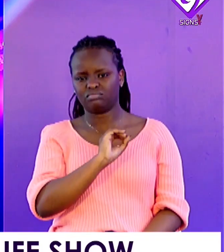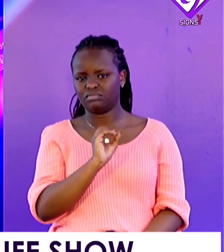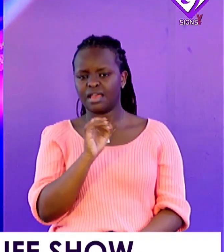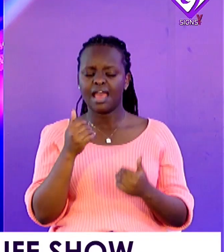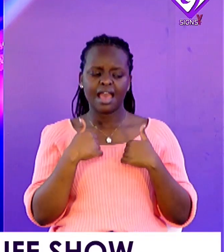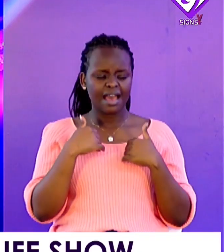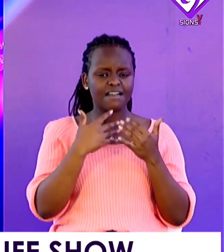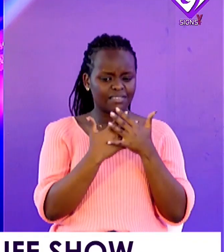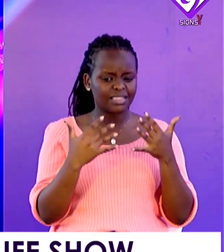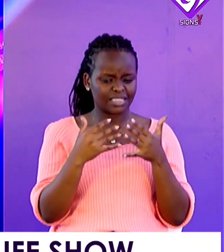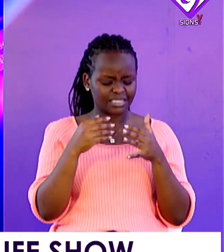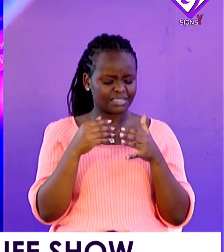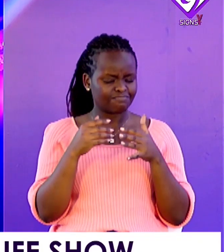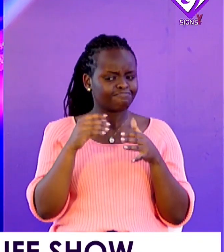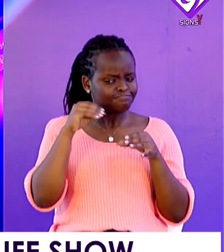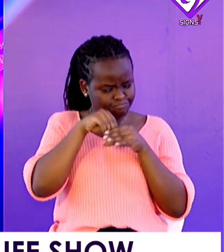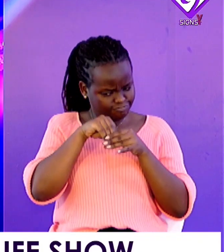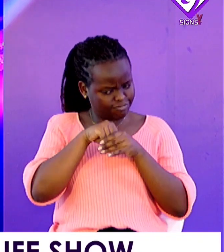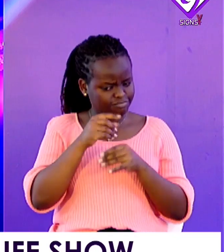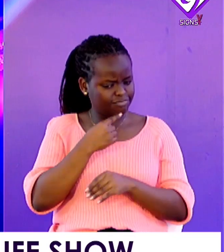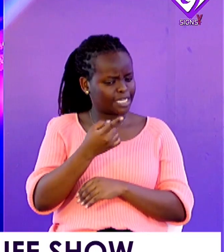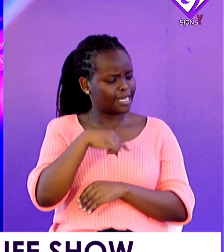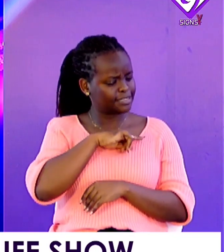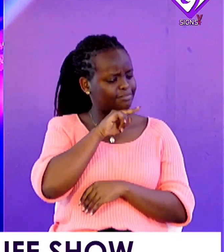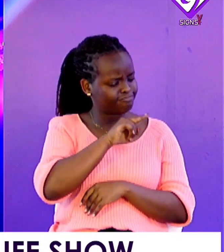have the instincts that tell us